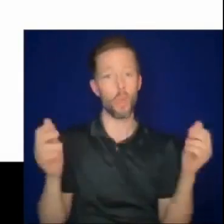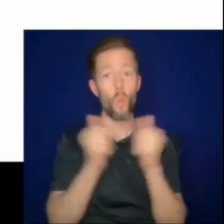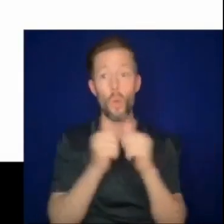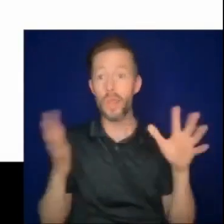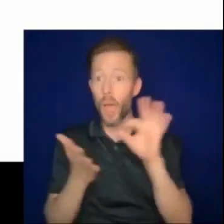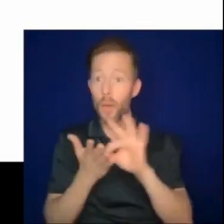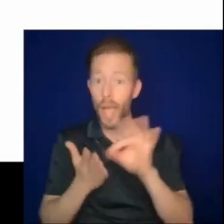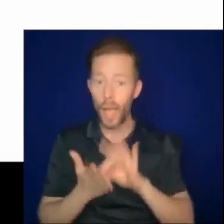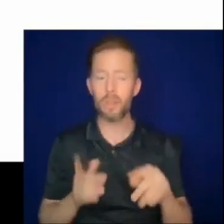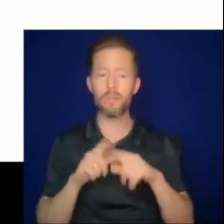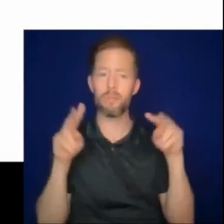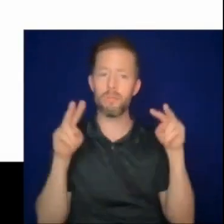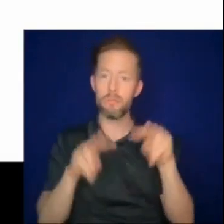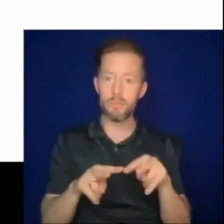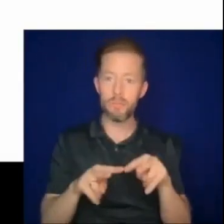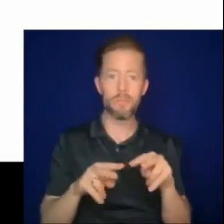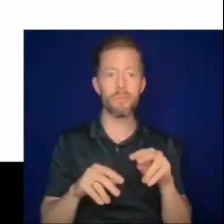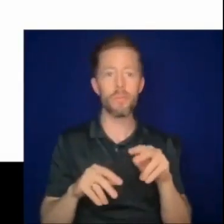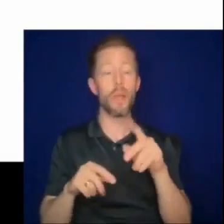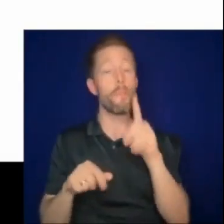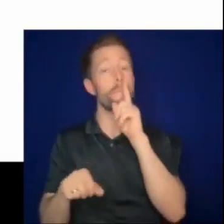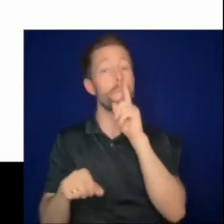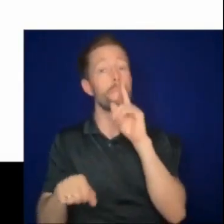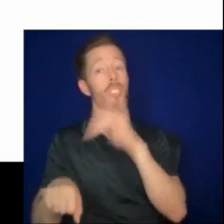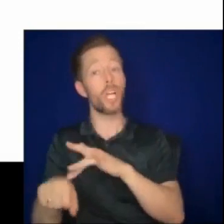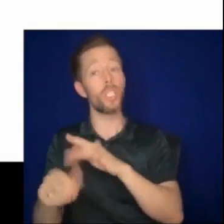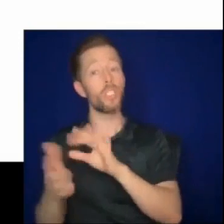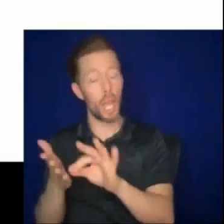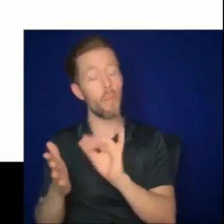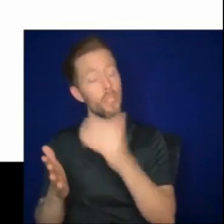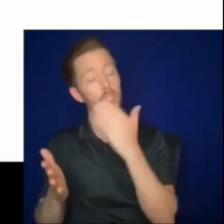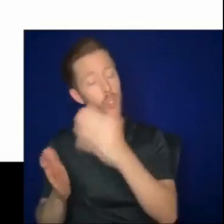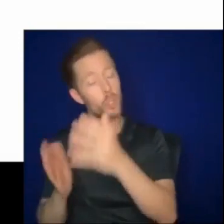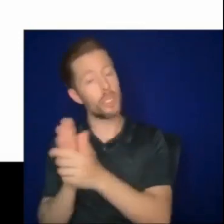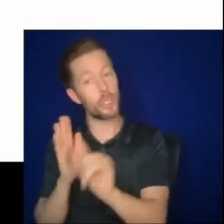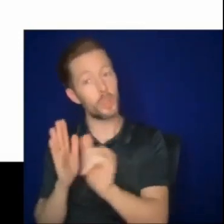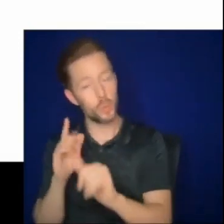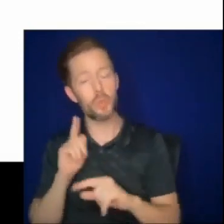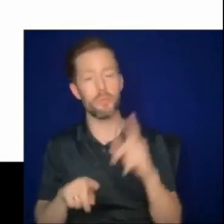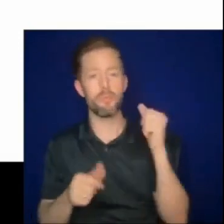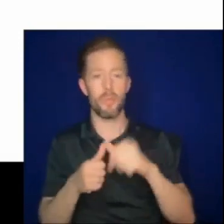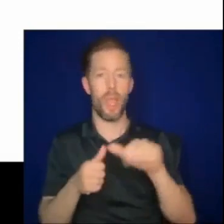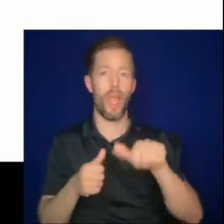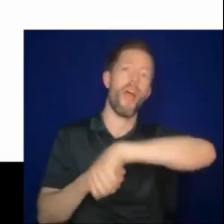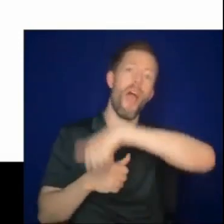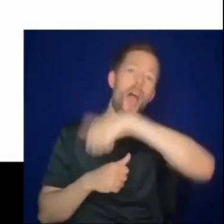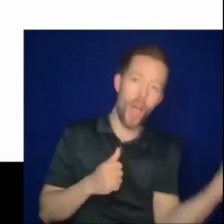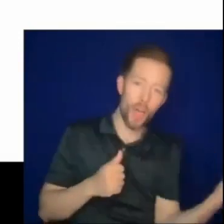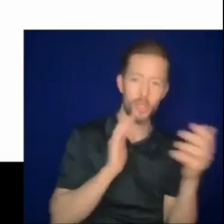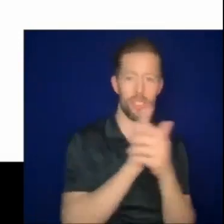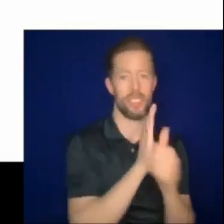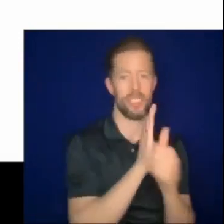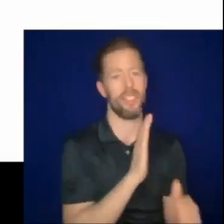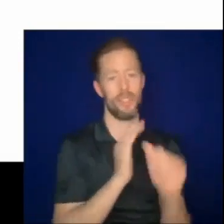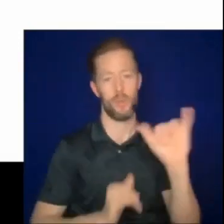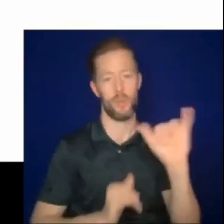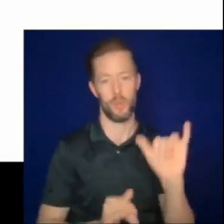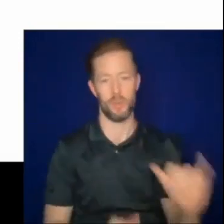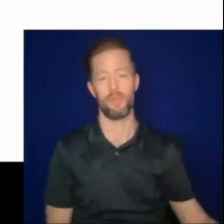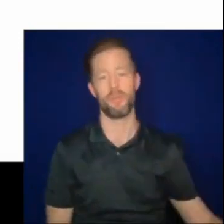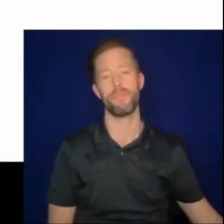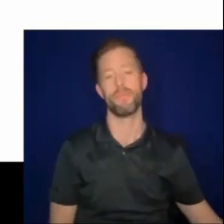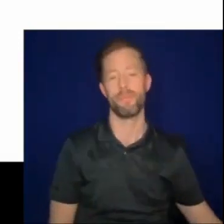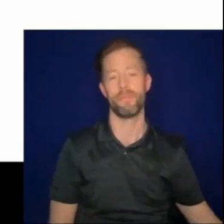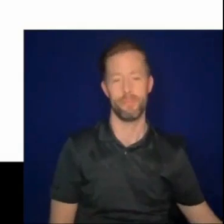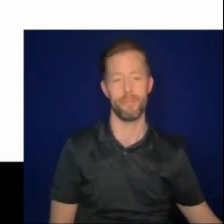All those kinds of things, even without counting, like focusing on the don't necessarily touch and count, also a good skill. Remember, there's other skills besides just